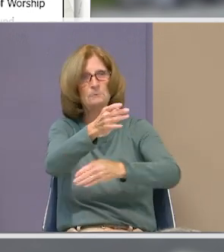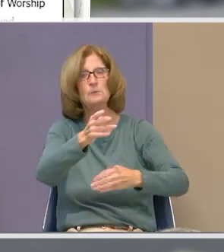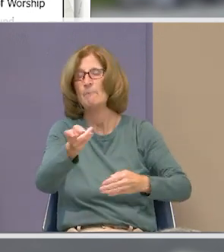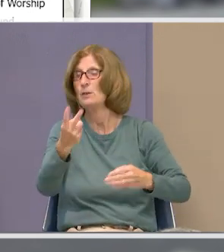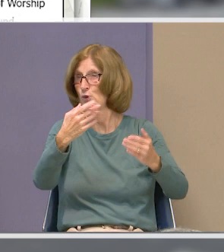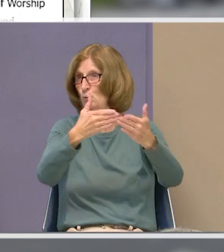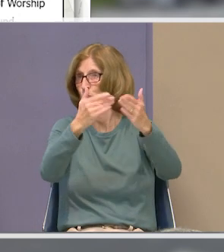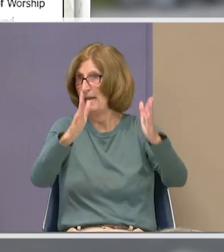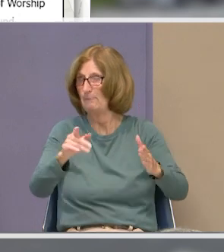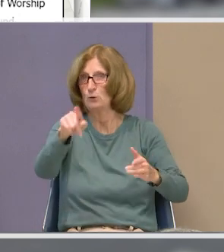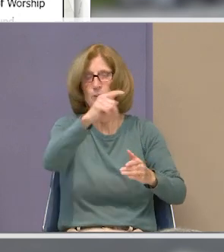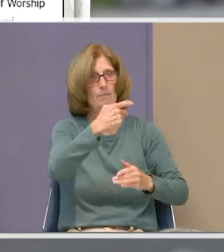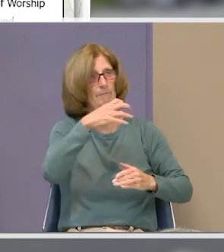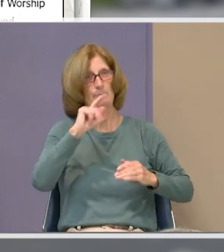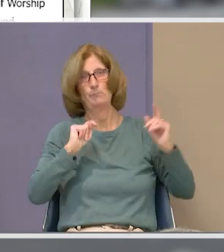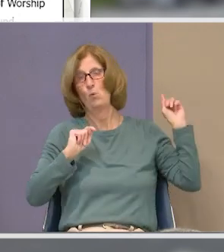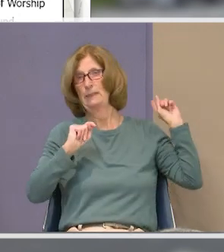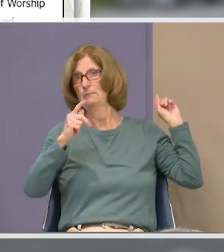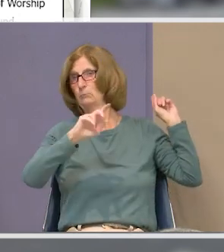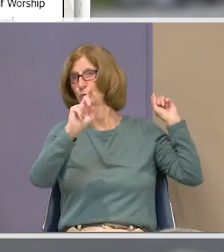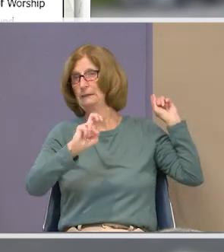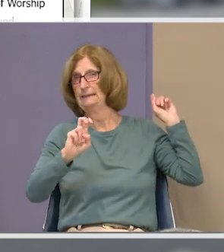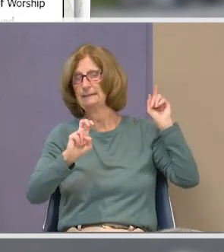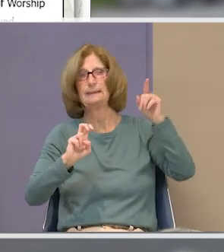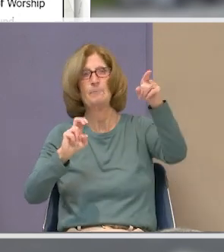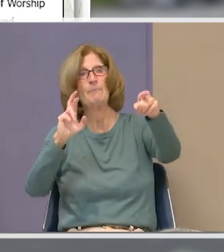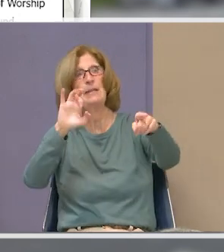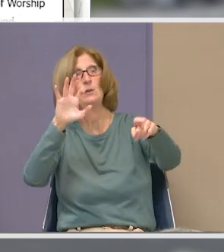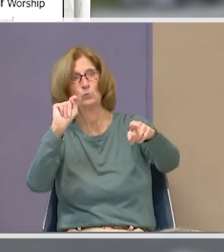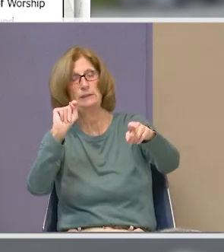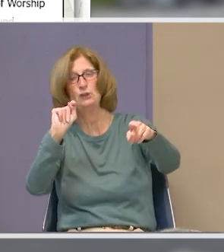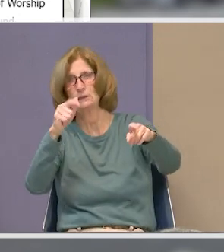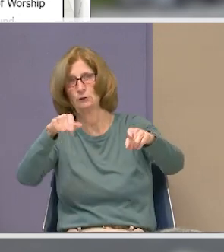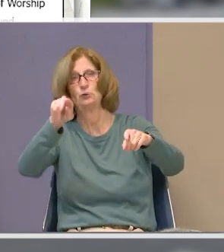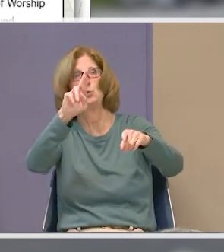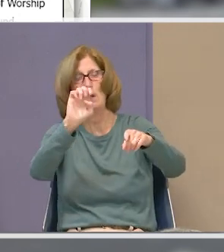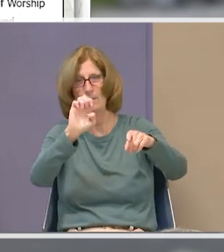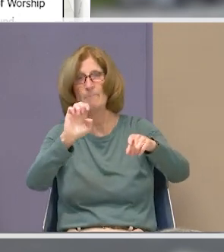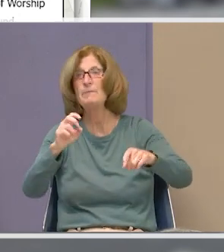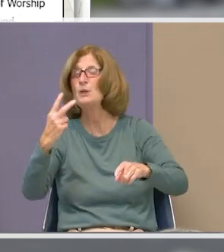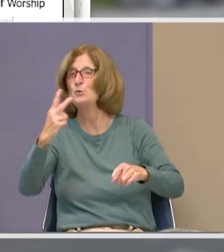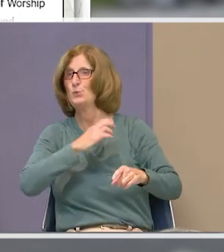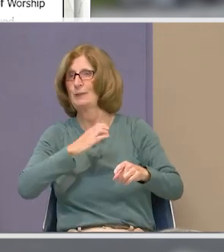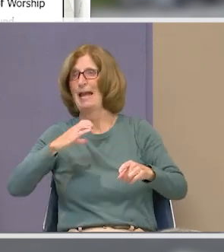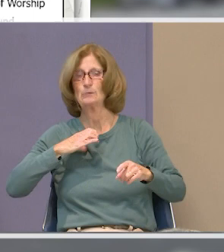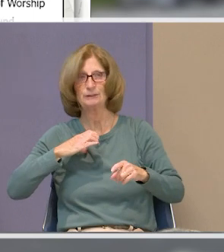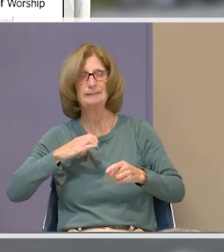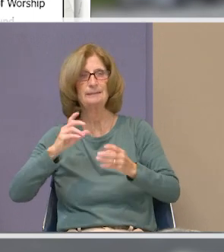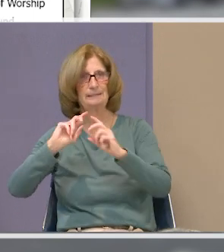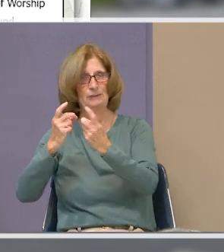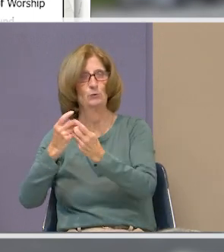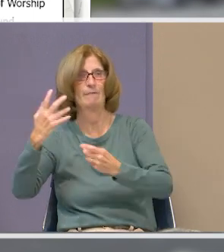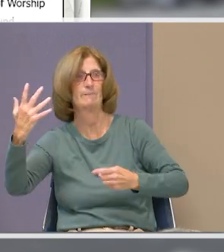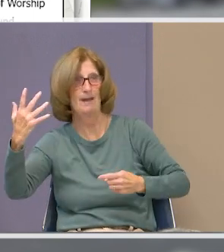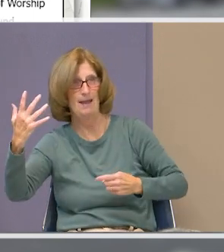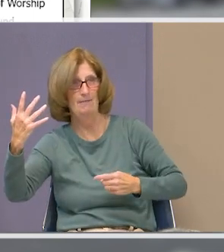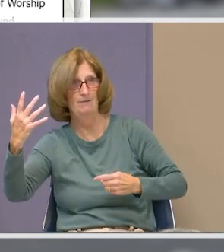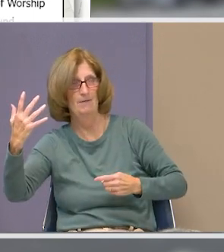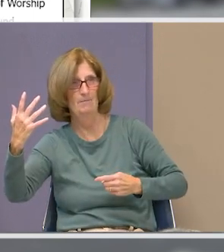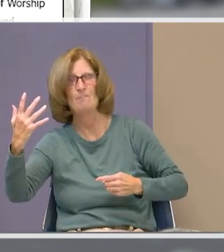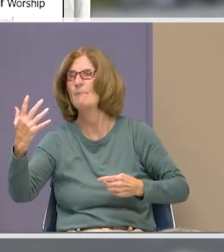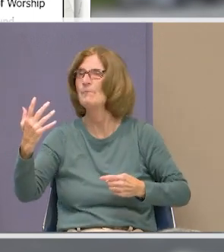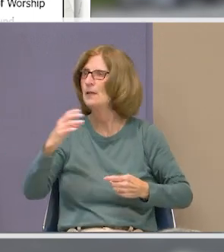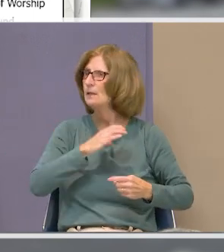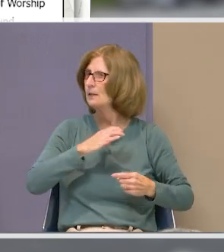two neighborhoods, Point Breeze and Regent Square. And it borders two council districts, Council District 5, which is